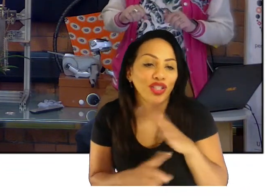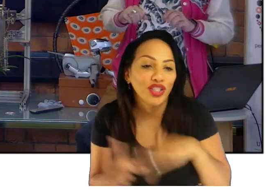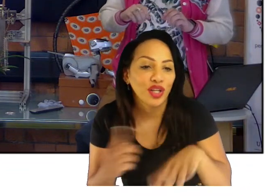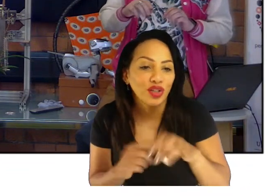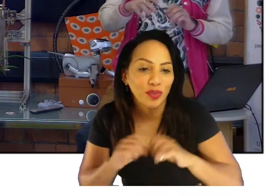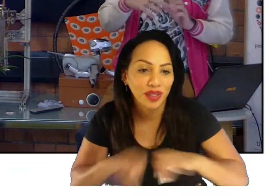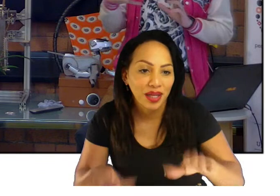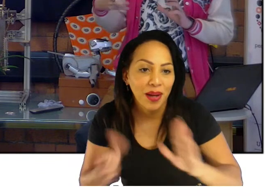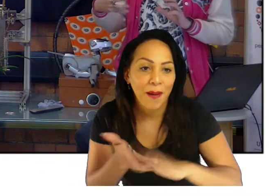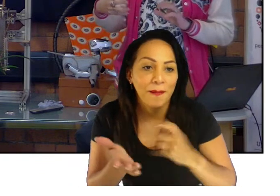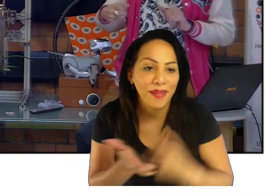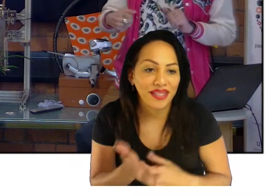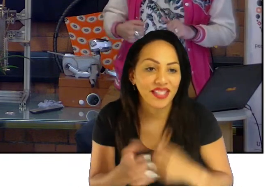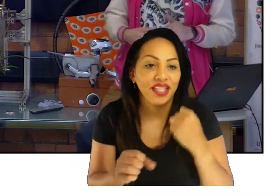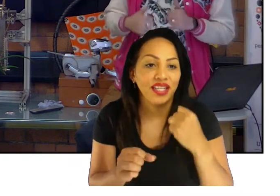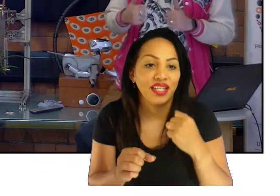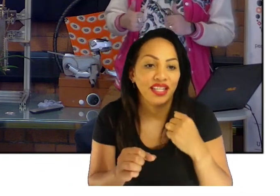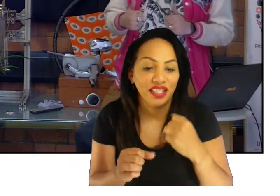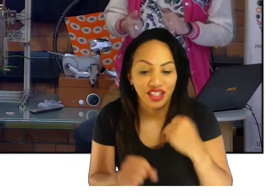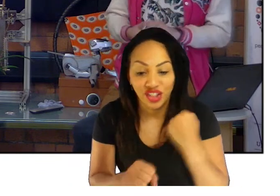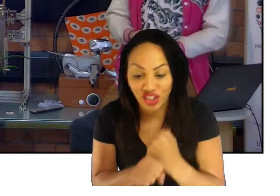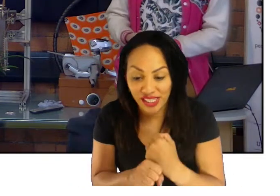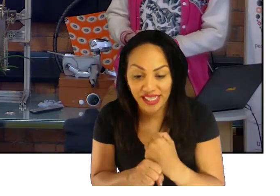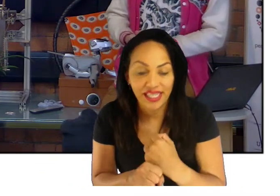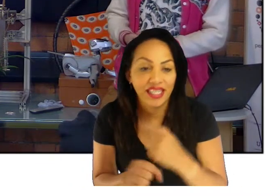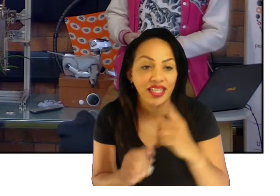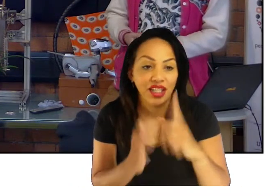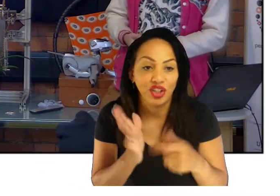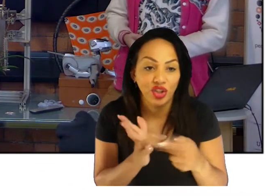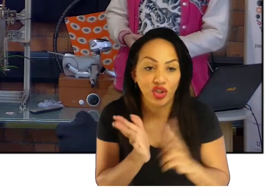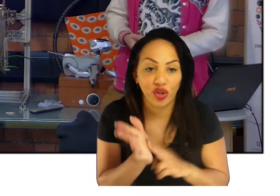On Instagram, that's Mr. the full word. Very useful, I know.